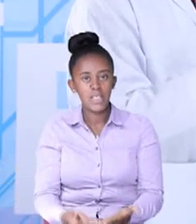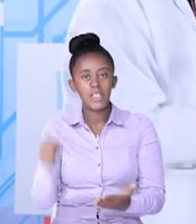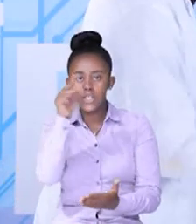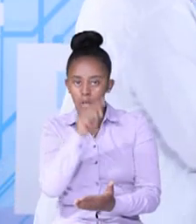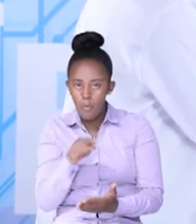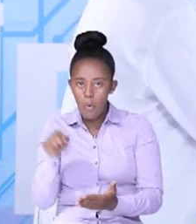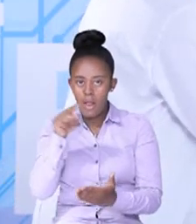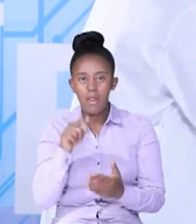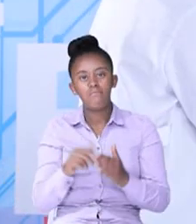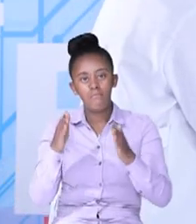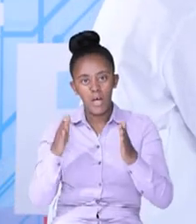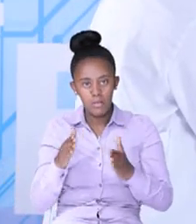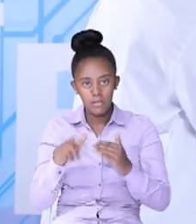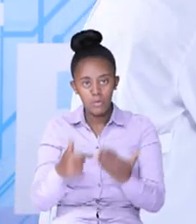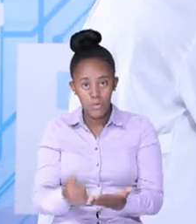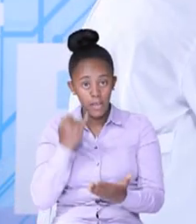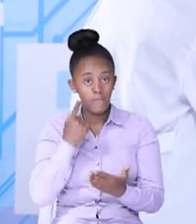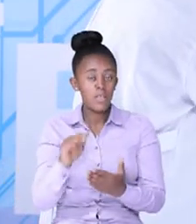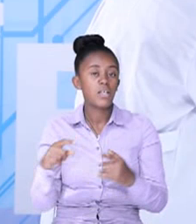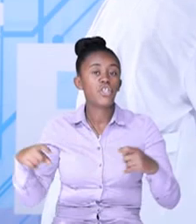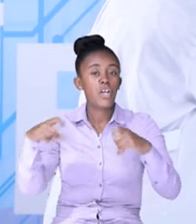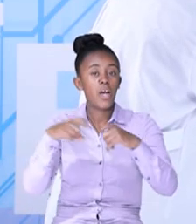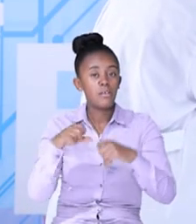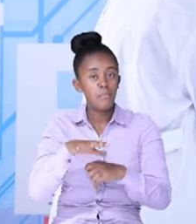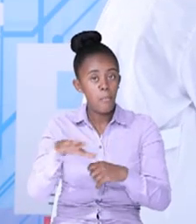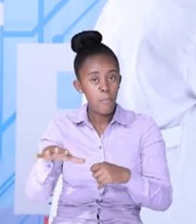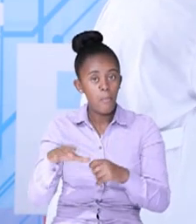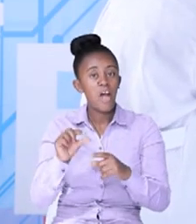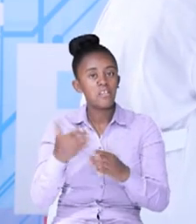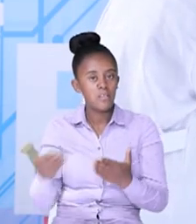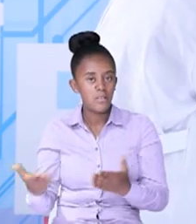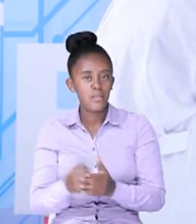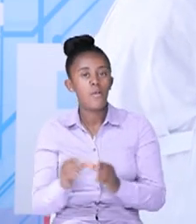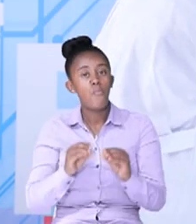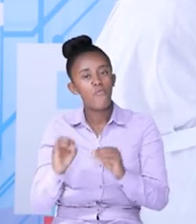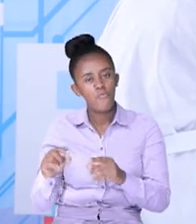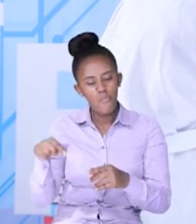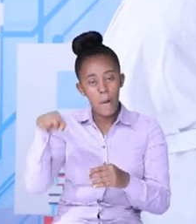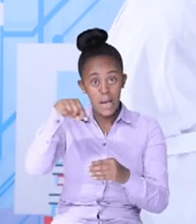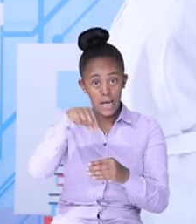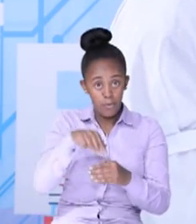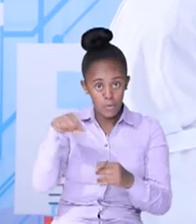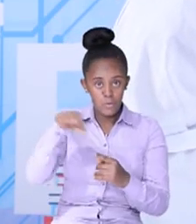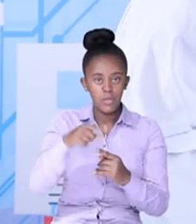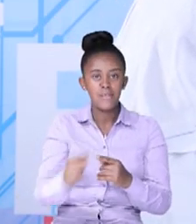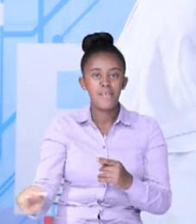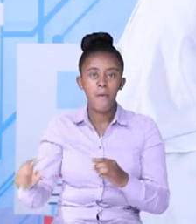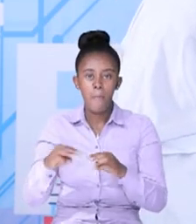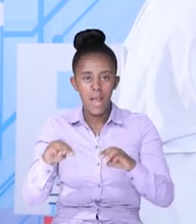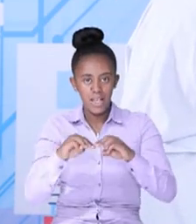circular path. So if a charged particle is moving perpendicular to a magnetic